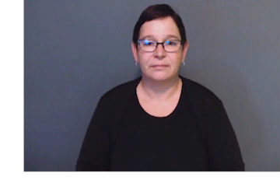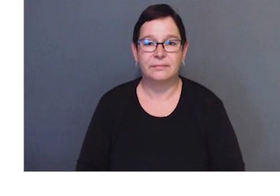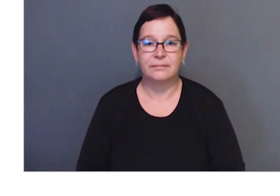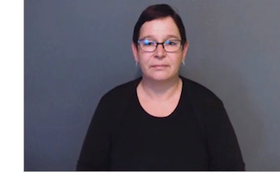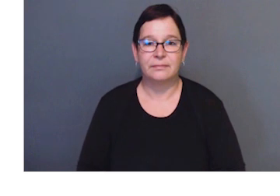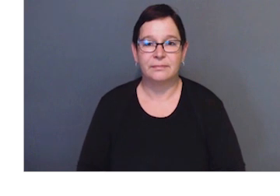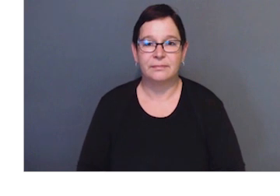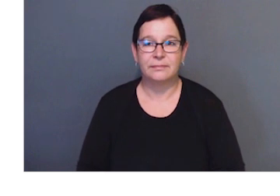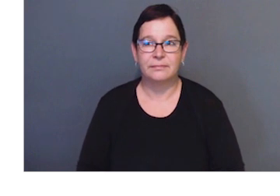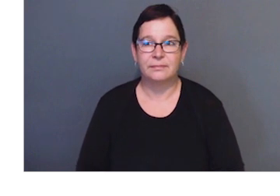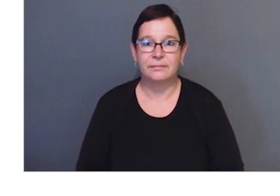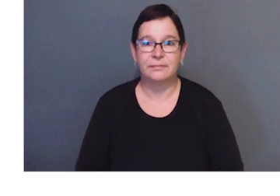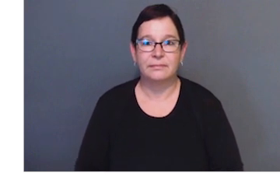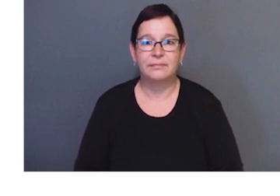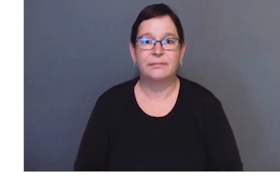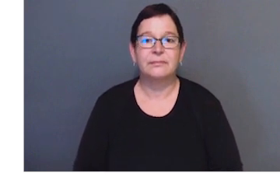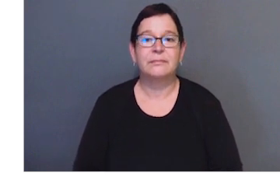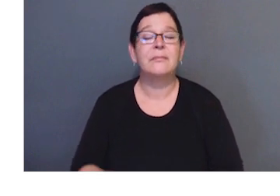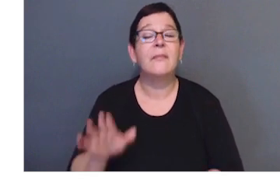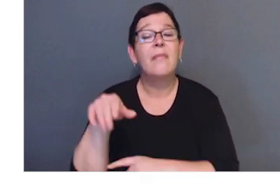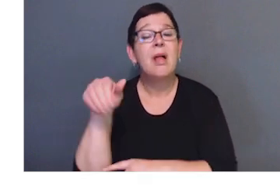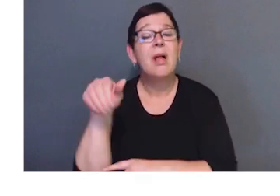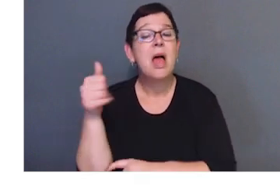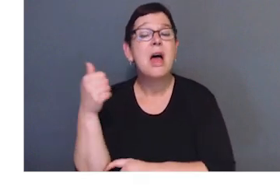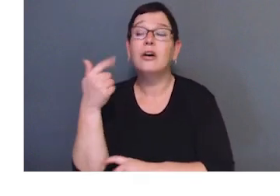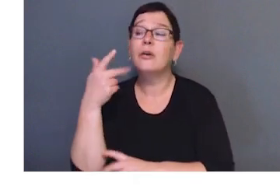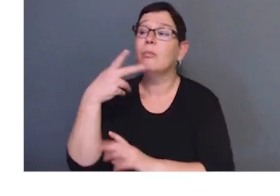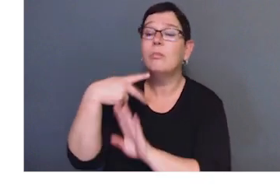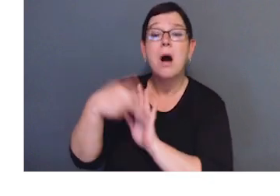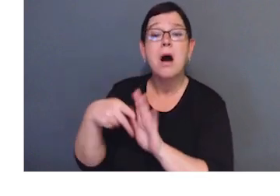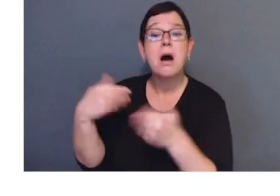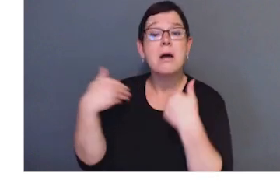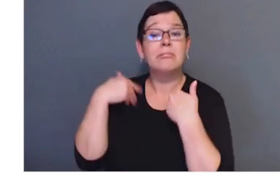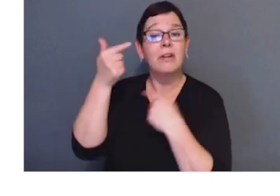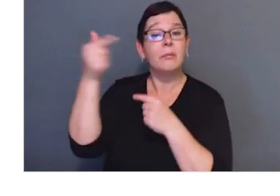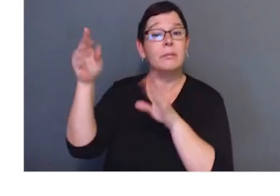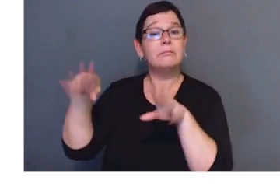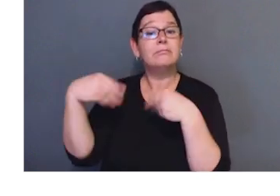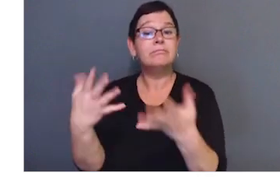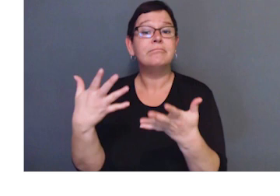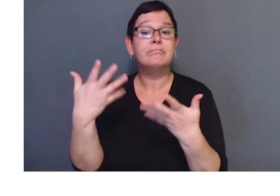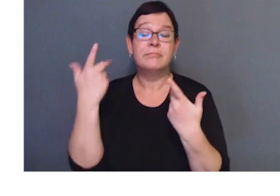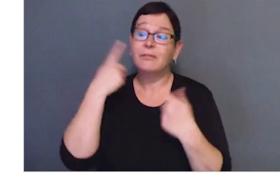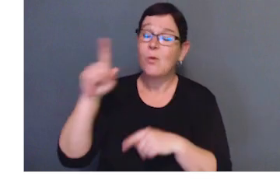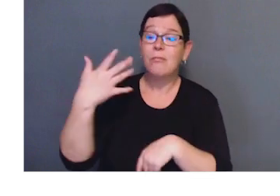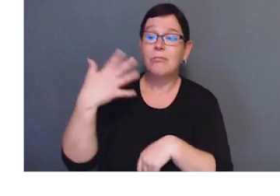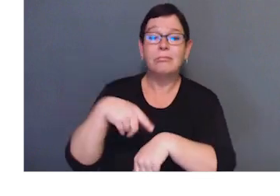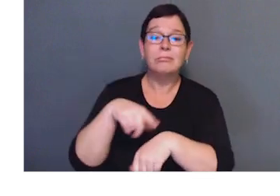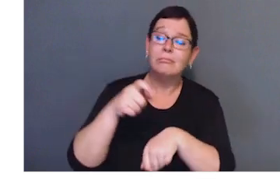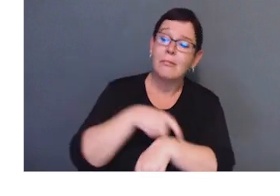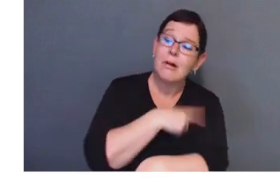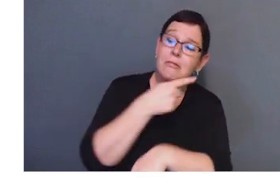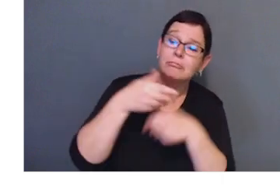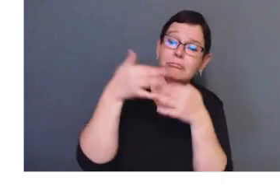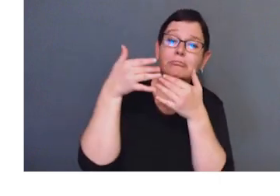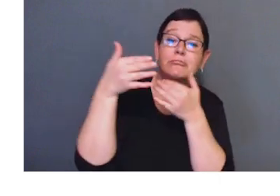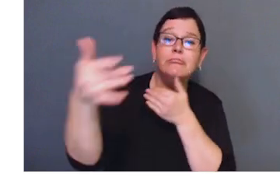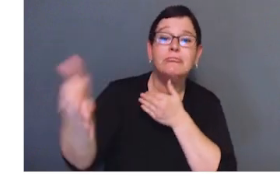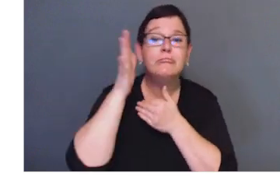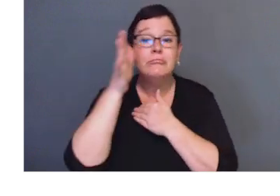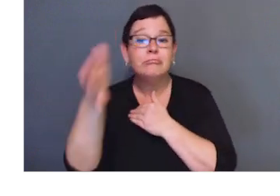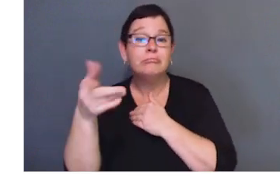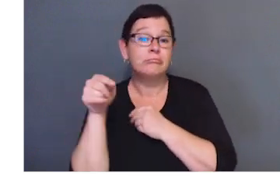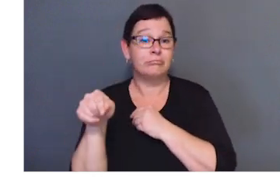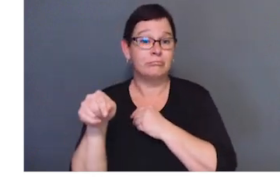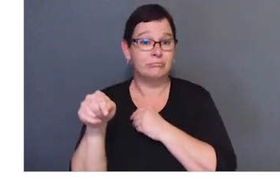Another government program that can help you with your long-term planning is the Home Buyers Plan. The Home Buyers Plan is a program that allows